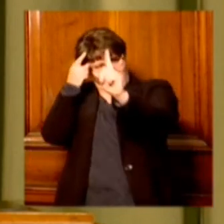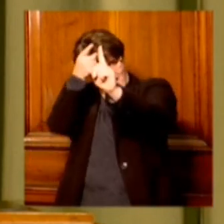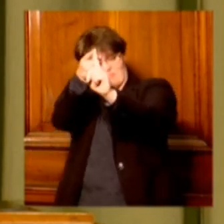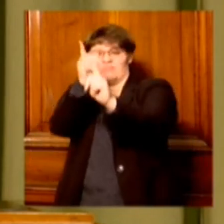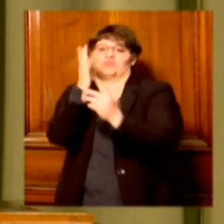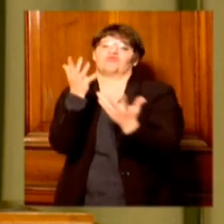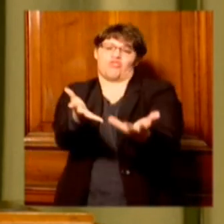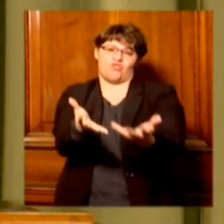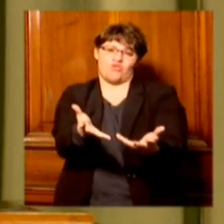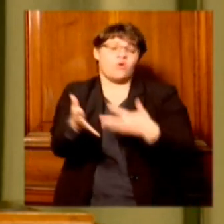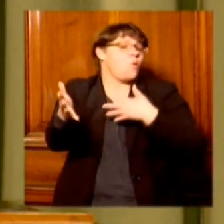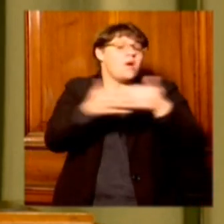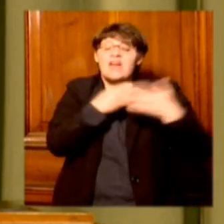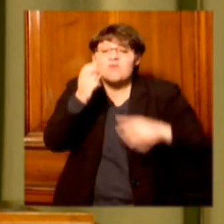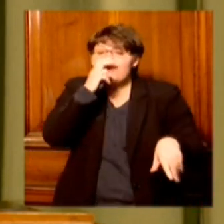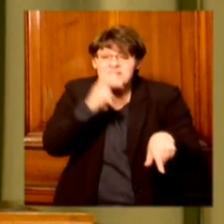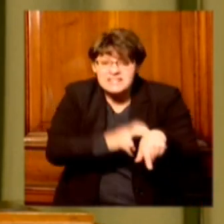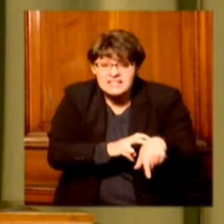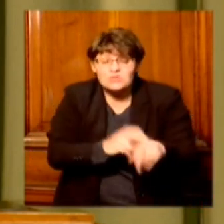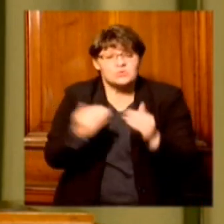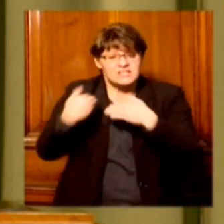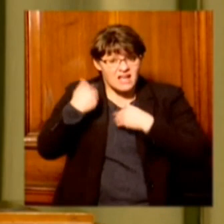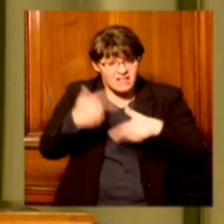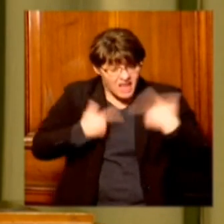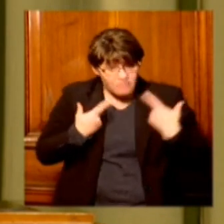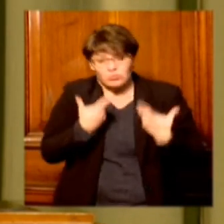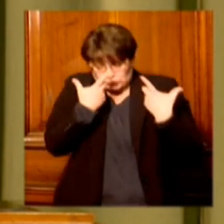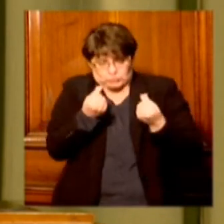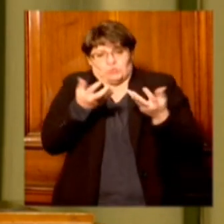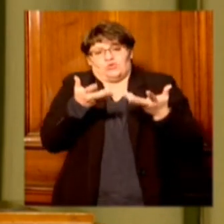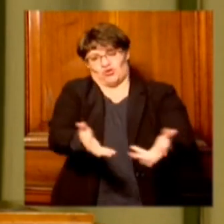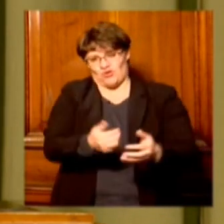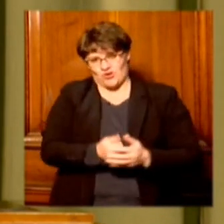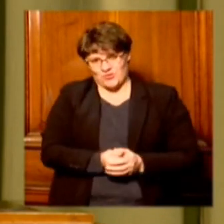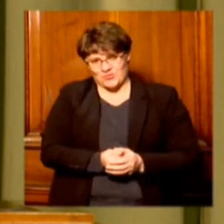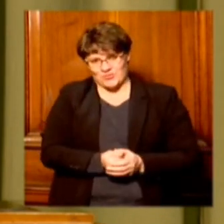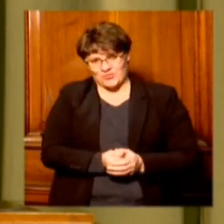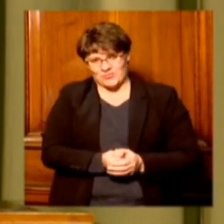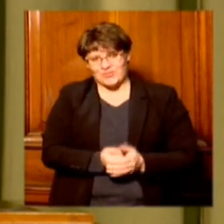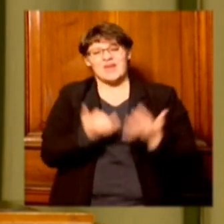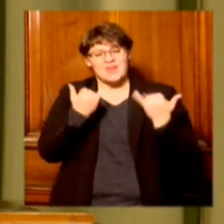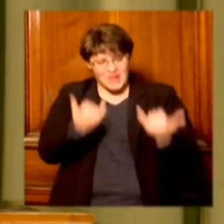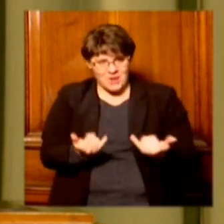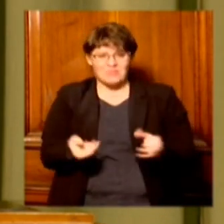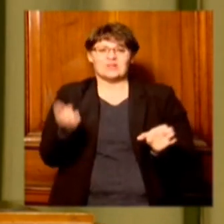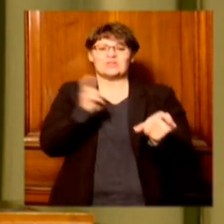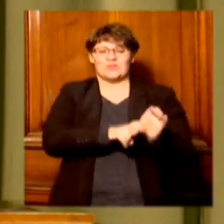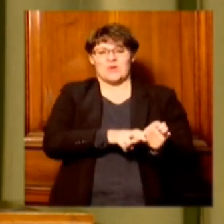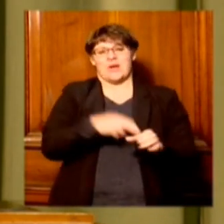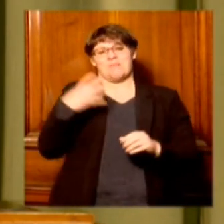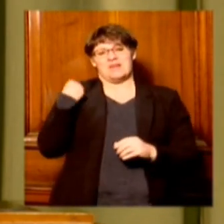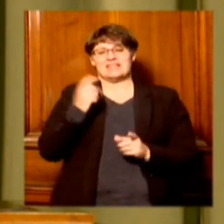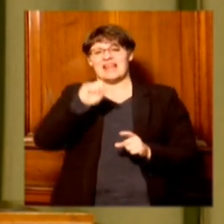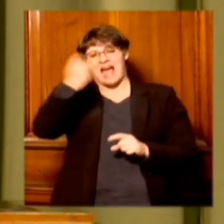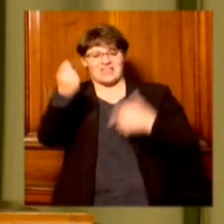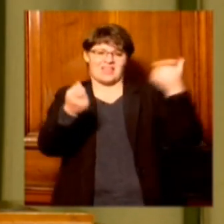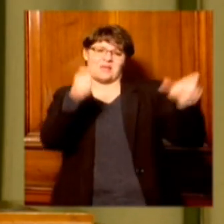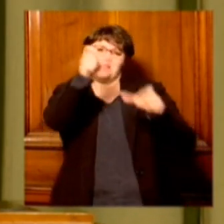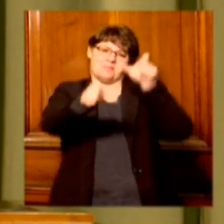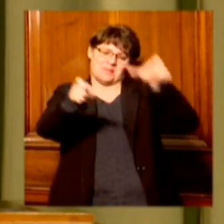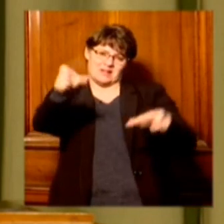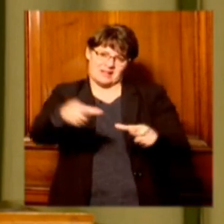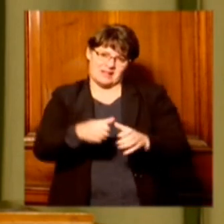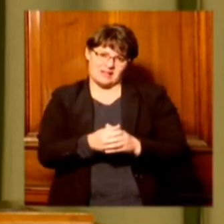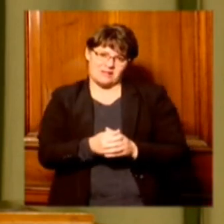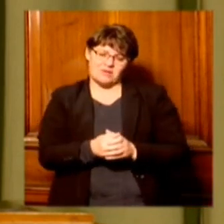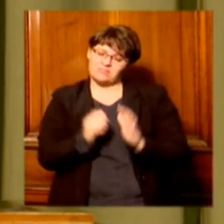do whatever that we needed to do to save lives. Having said that, let me join the minister and everybody else